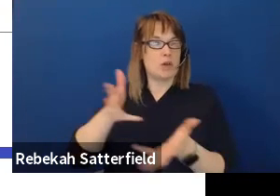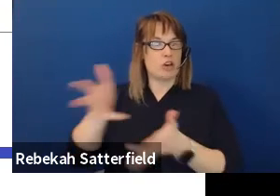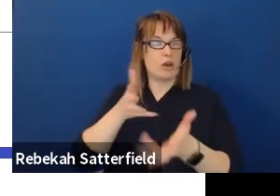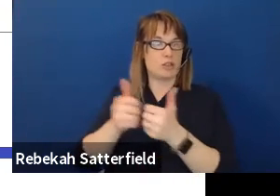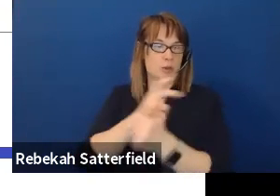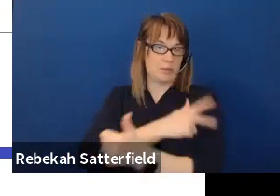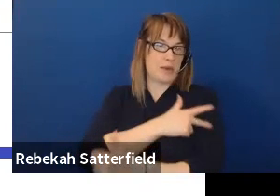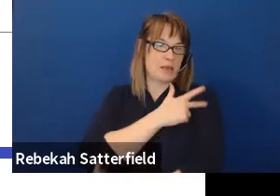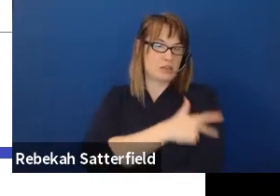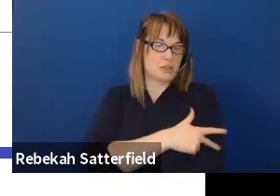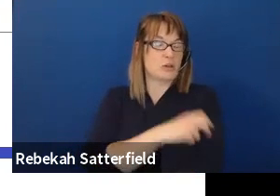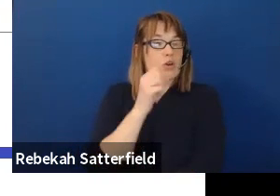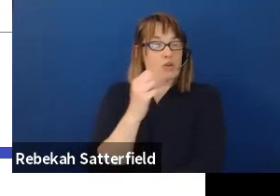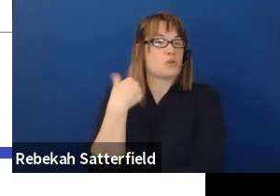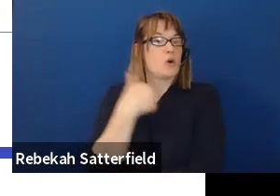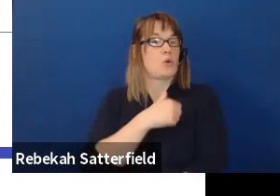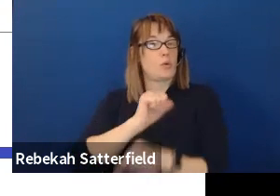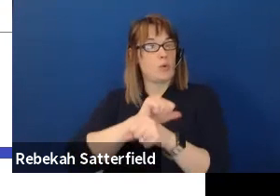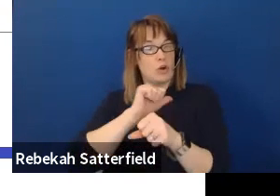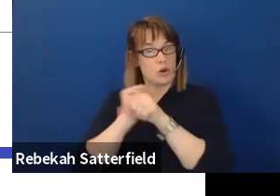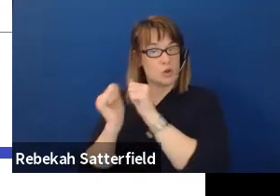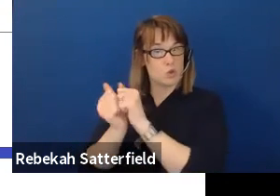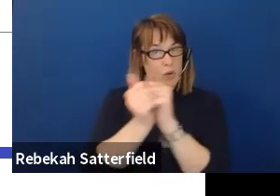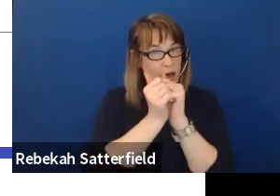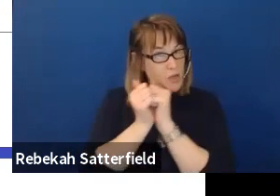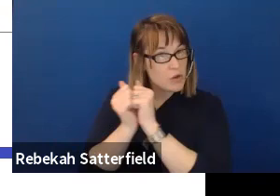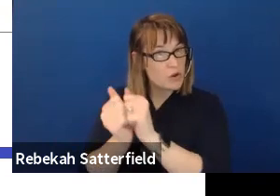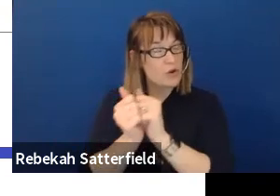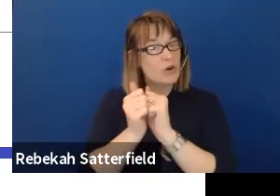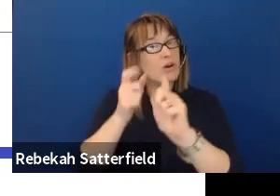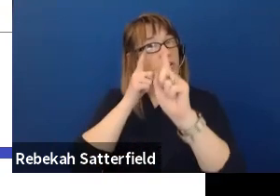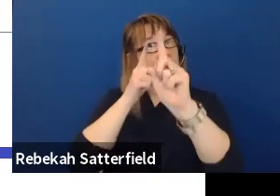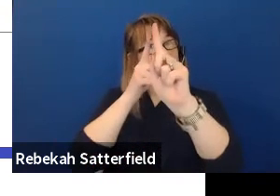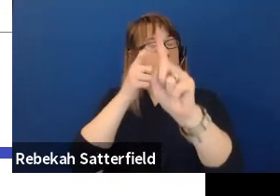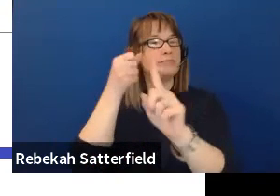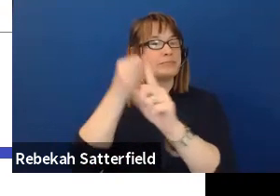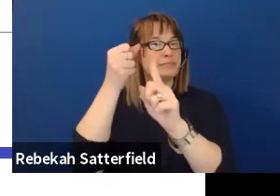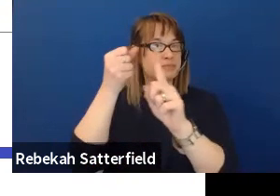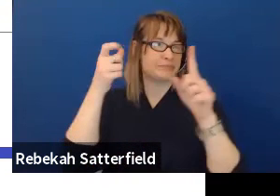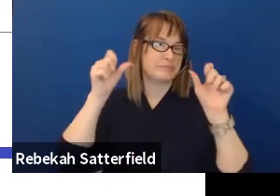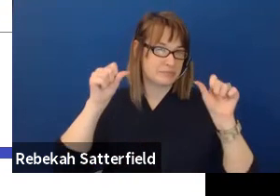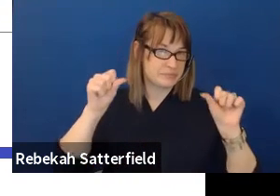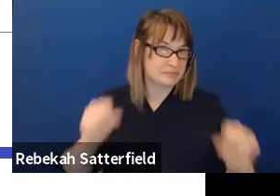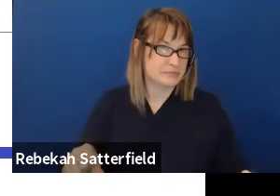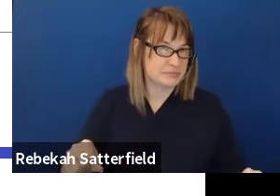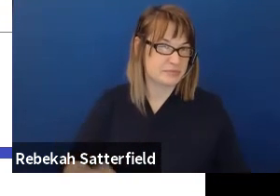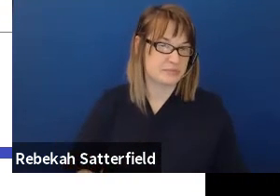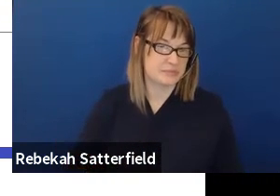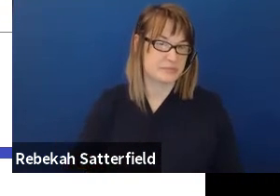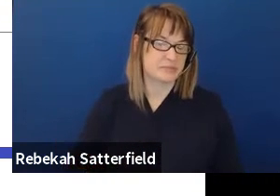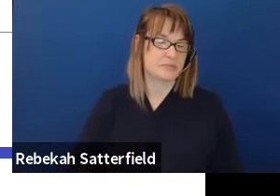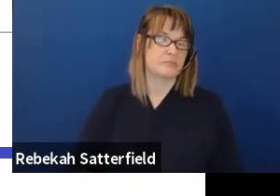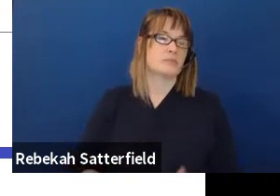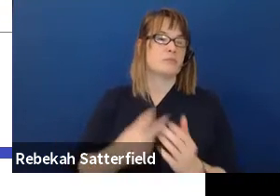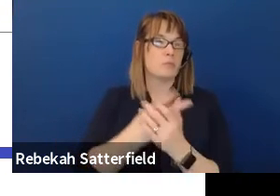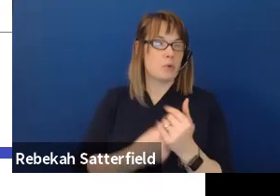patient. So working together with the interpreter towards that goal will allow you and your LEP patient